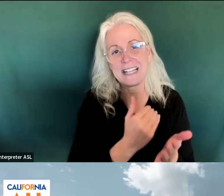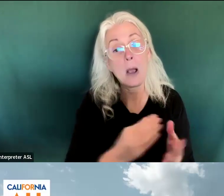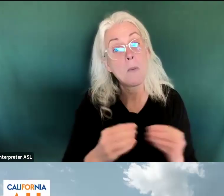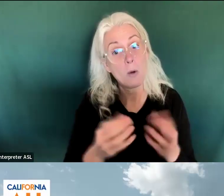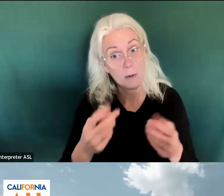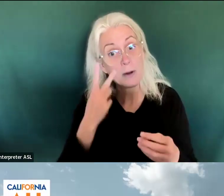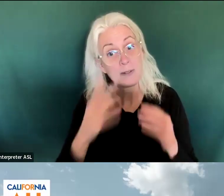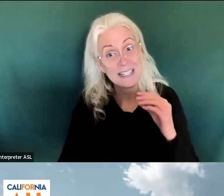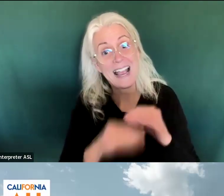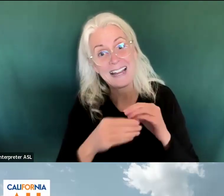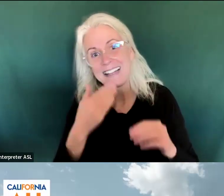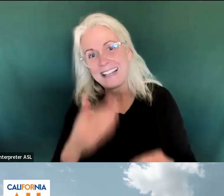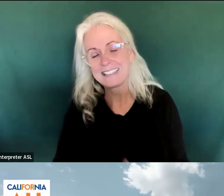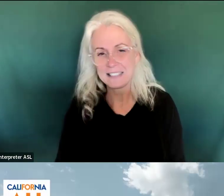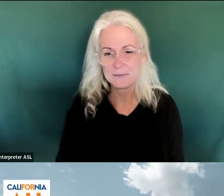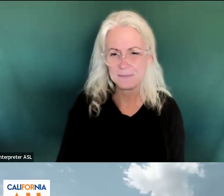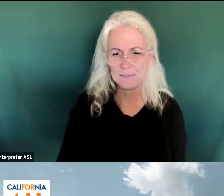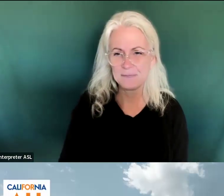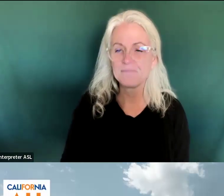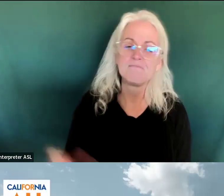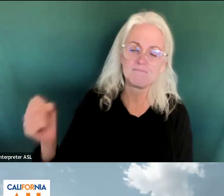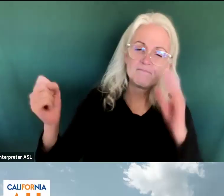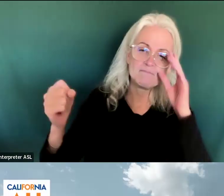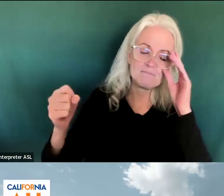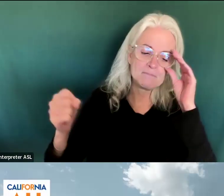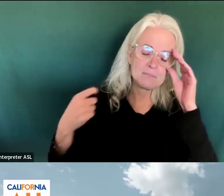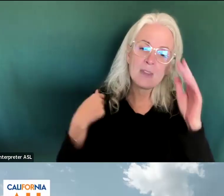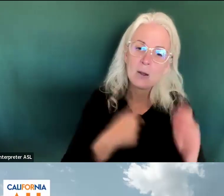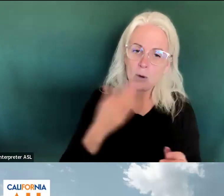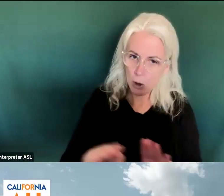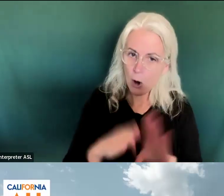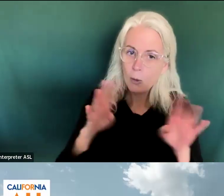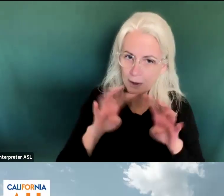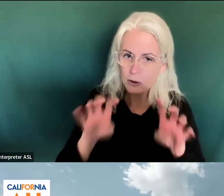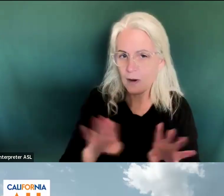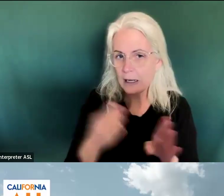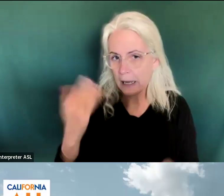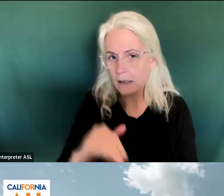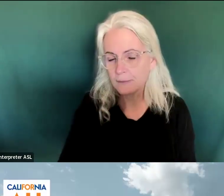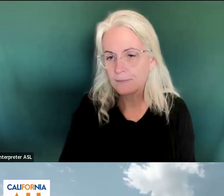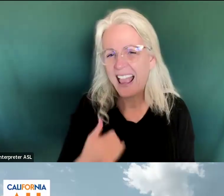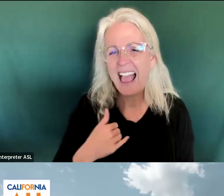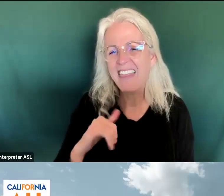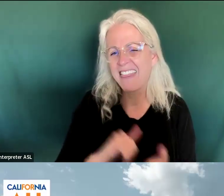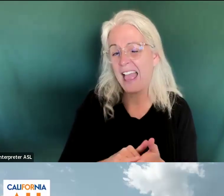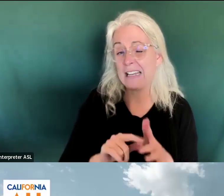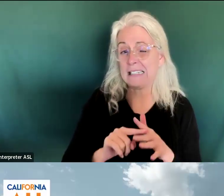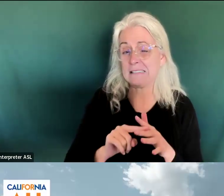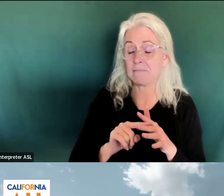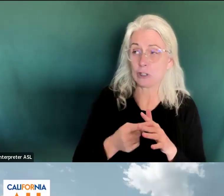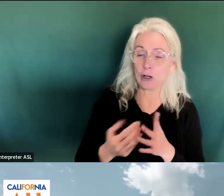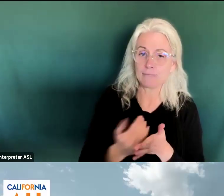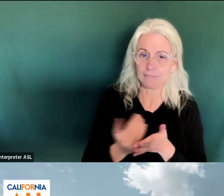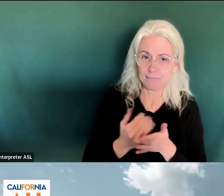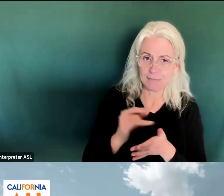to see added. Thanks. Yes, we will open the survey back up. We kind of had that initial intake of data